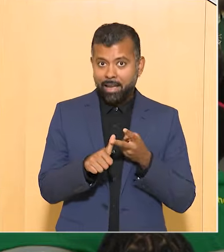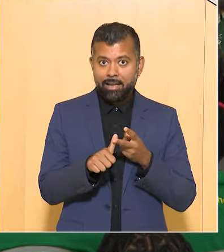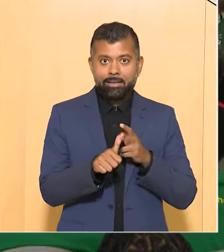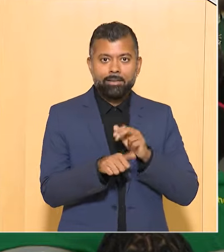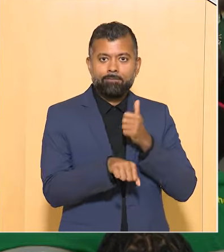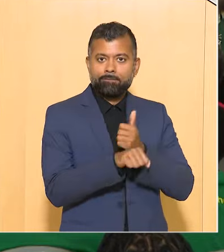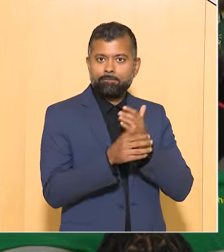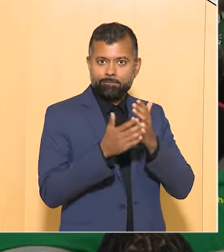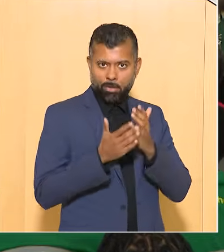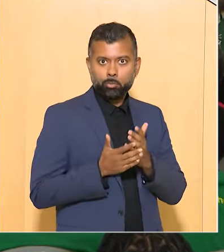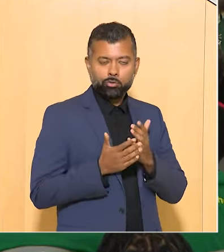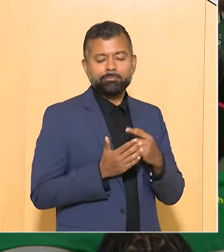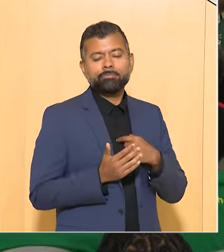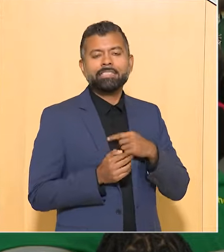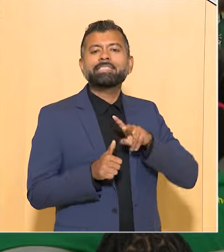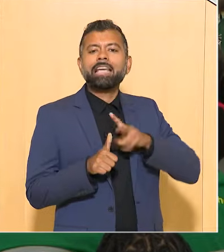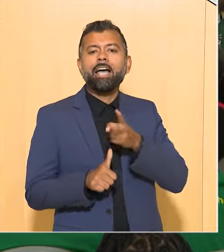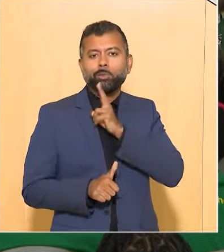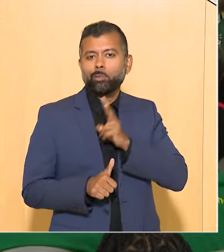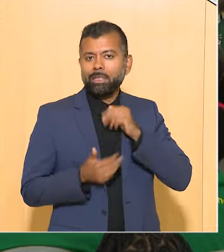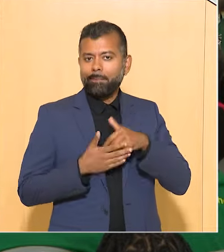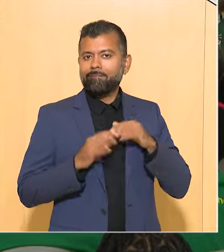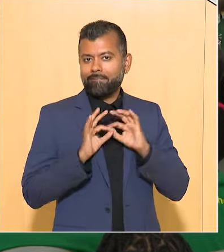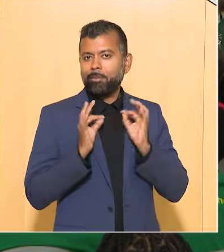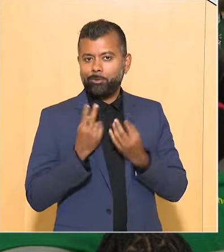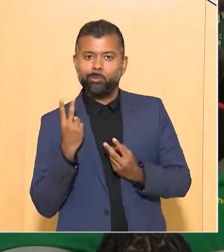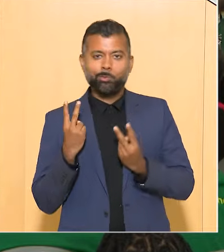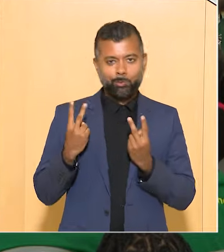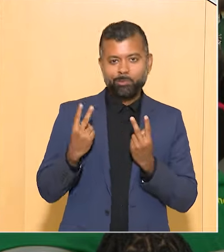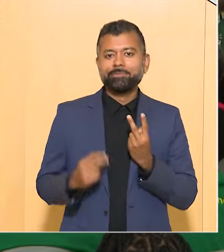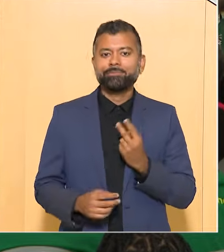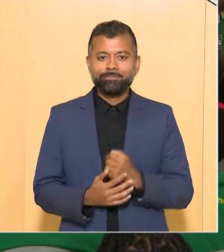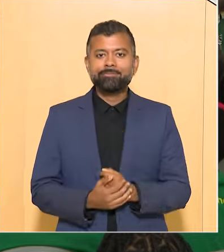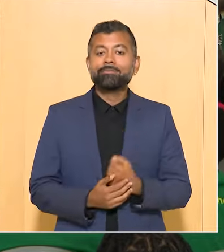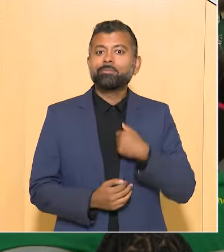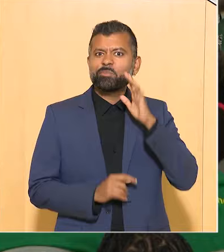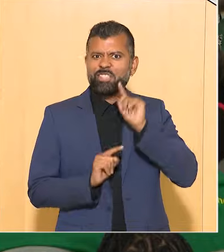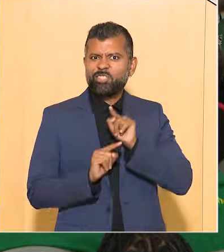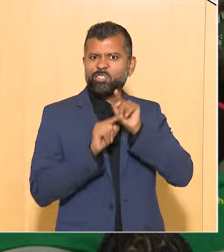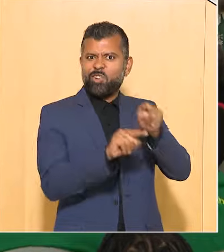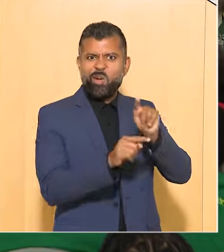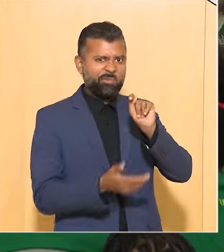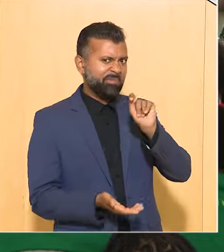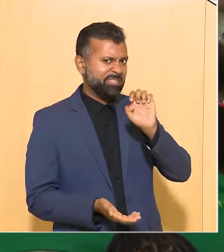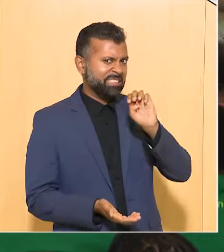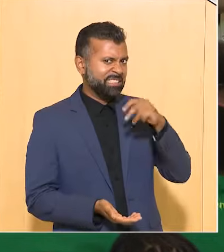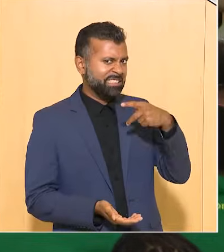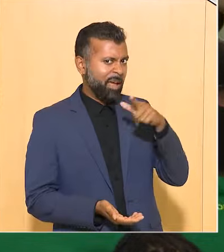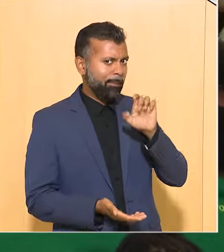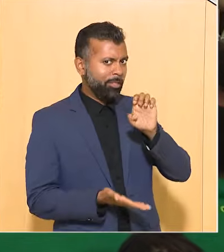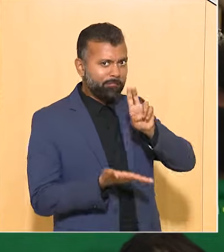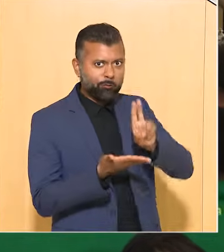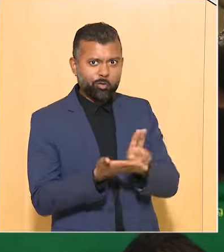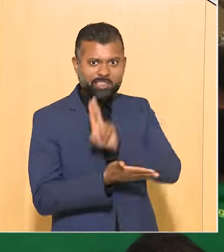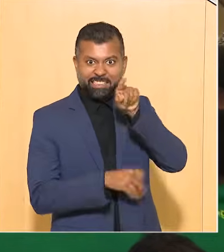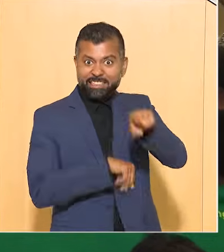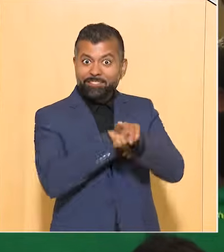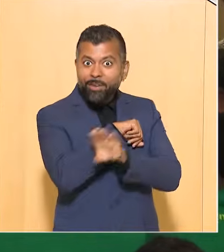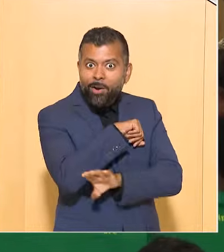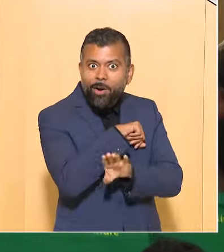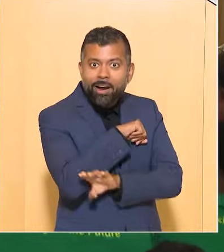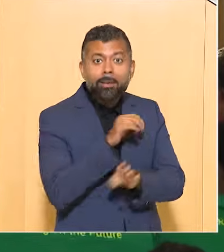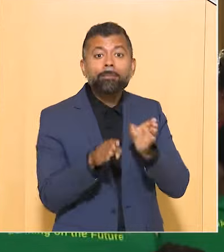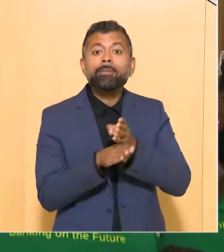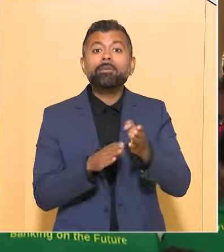Catholic High School and will be attending Temple University this fall, where I plan to major in international business with the